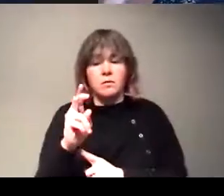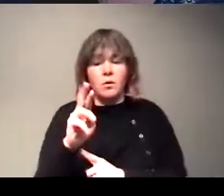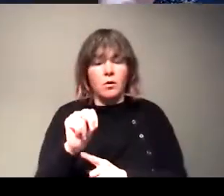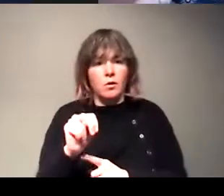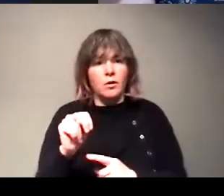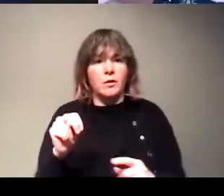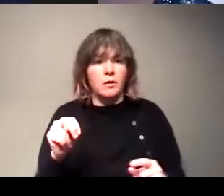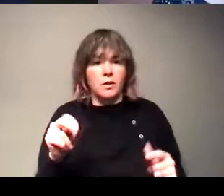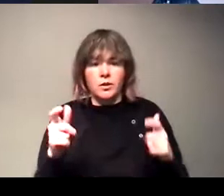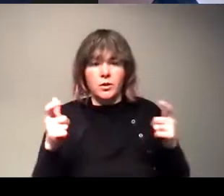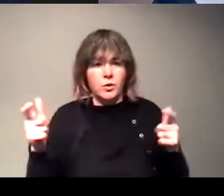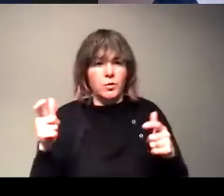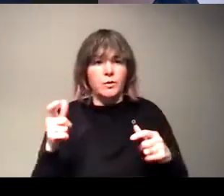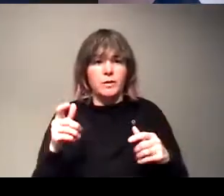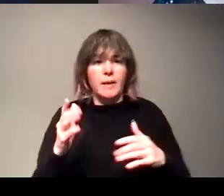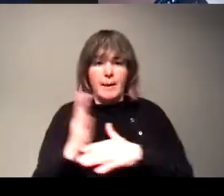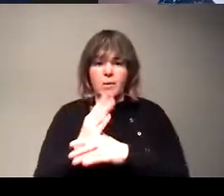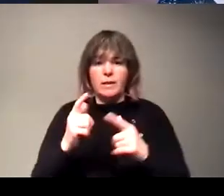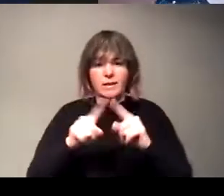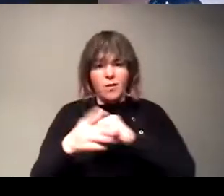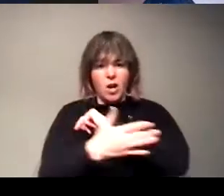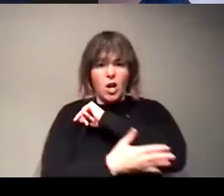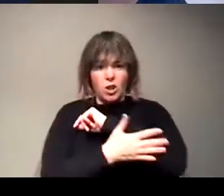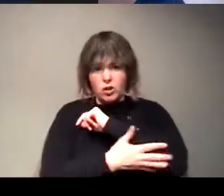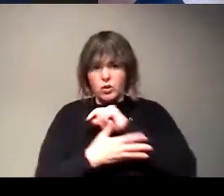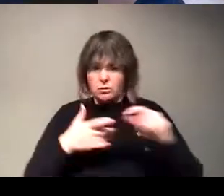around like in between different countries. It's so big.